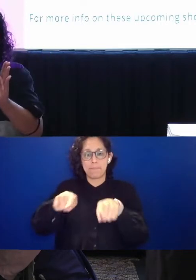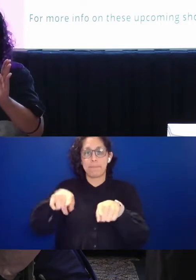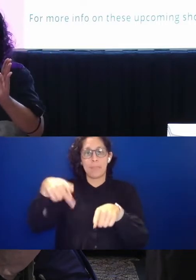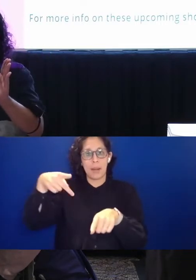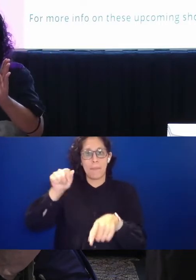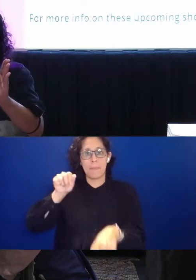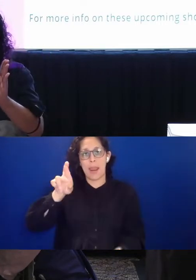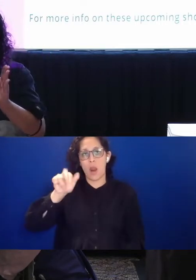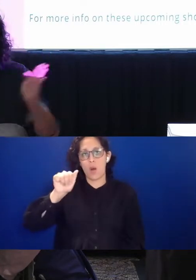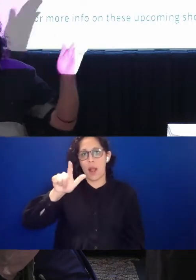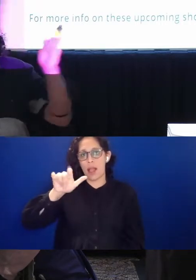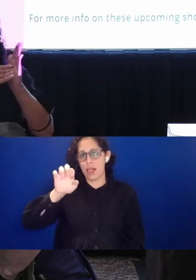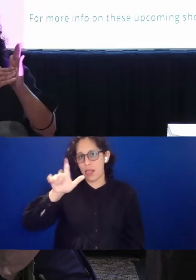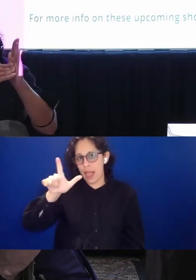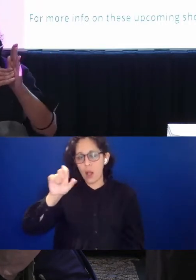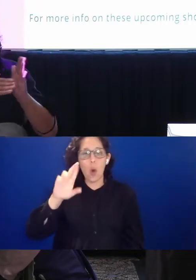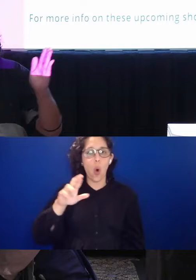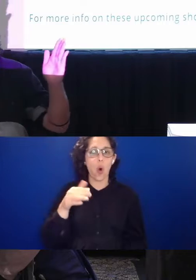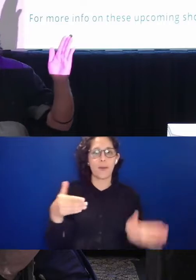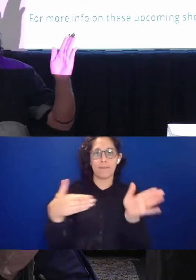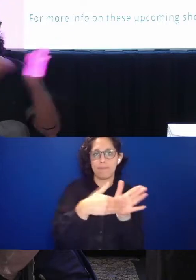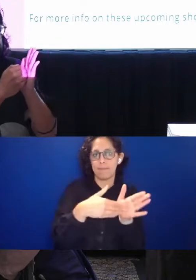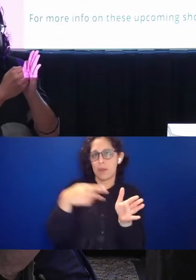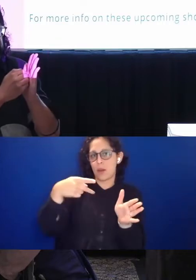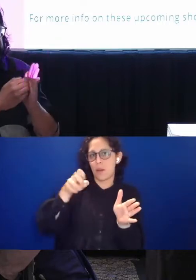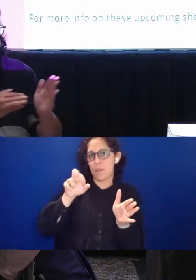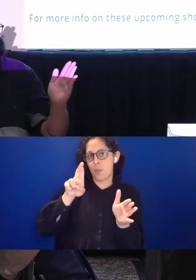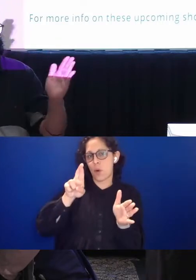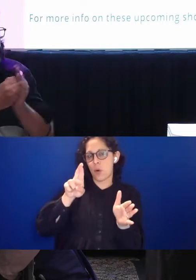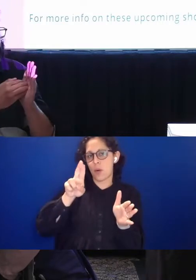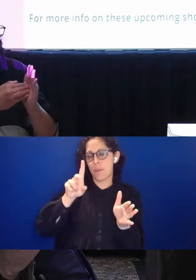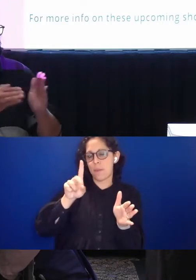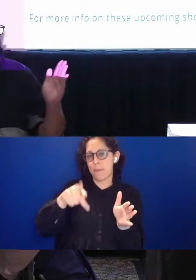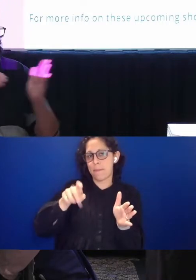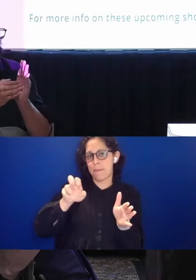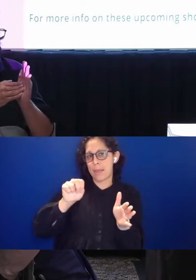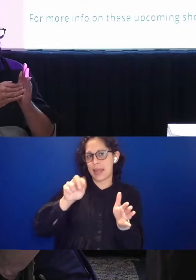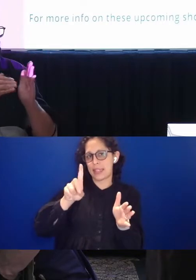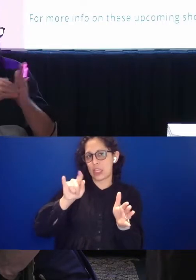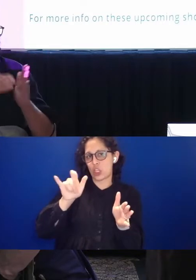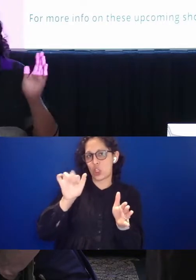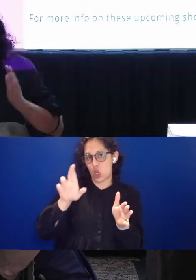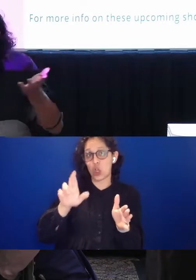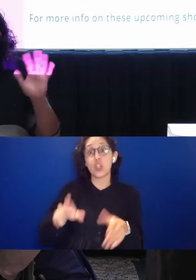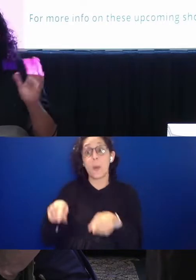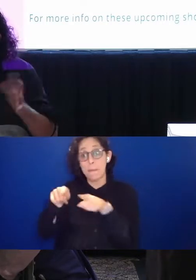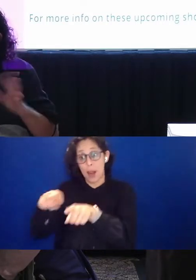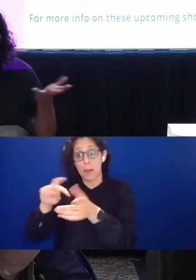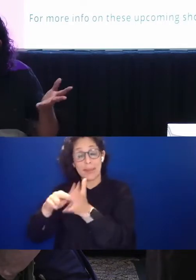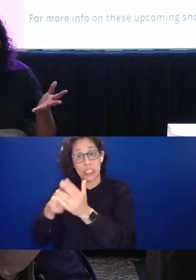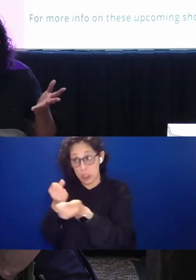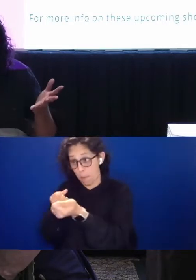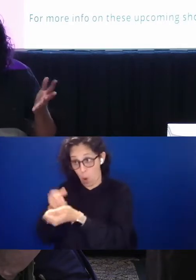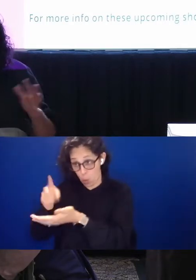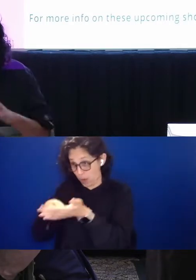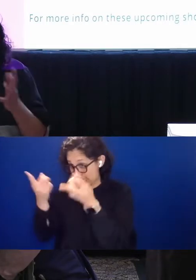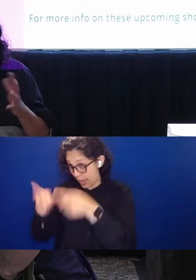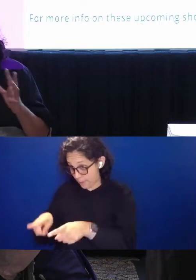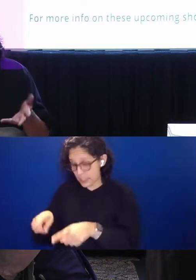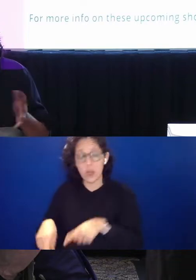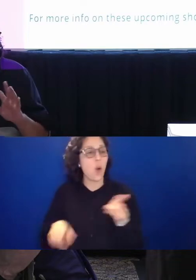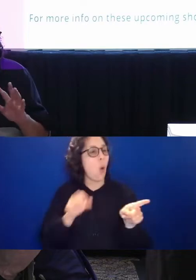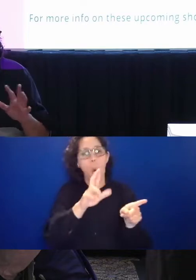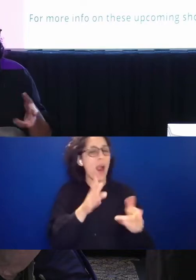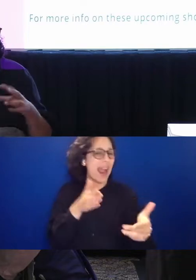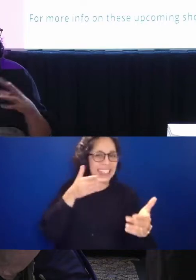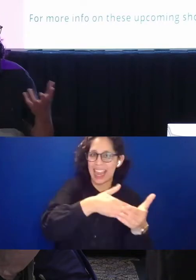support the thing that's happening, and then there's perpendicular, we're trying to like vibrate against it or push against it or do a thing. So that's one binary way